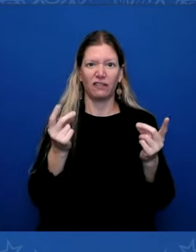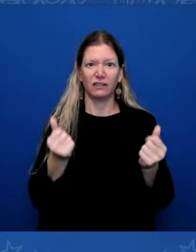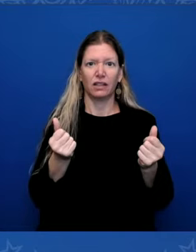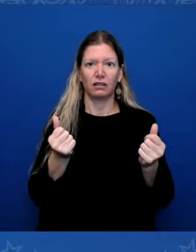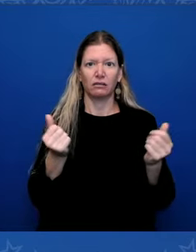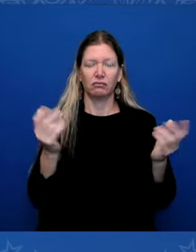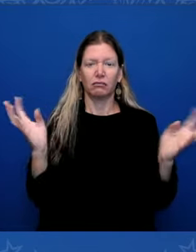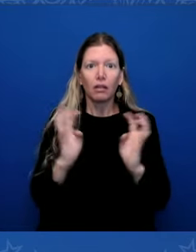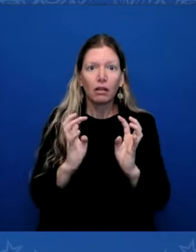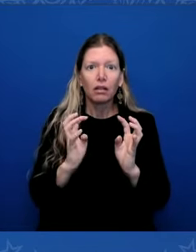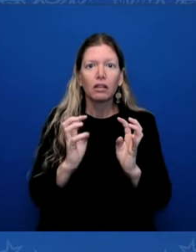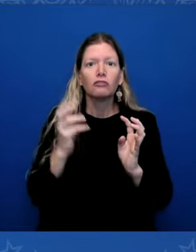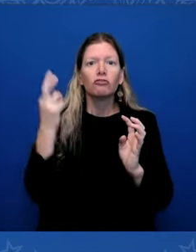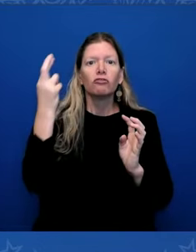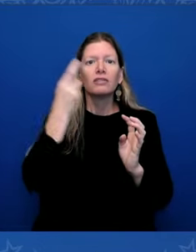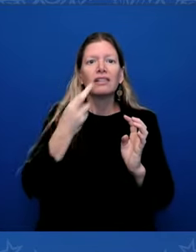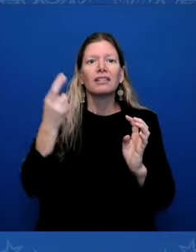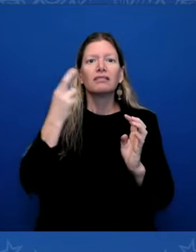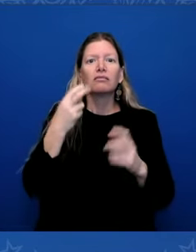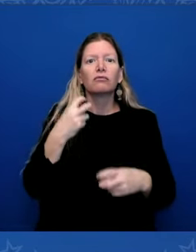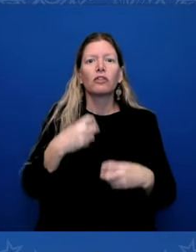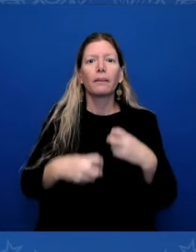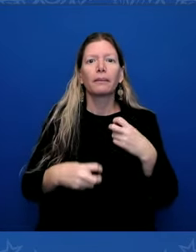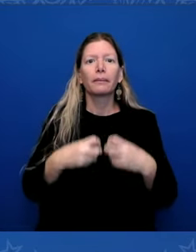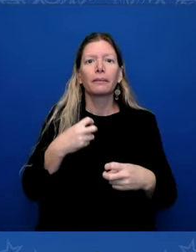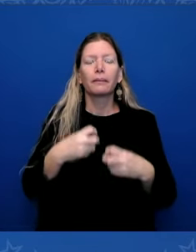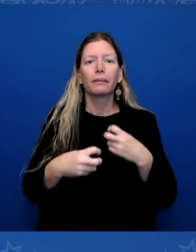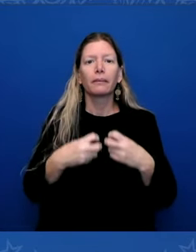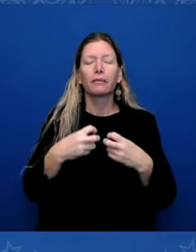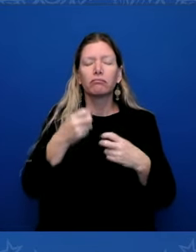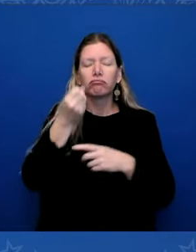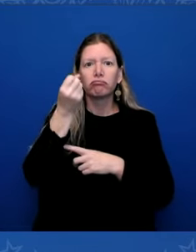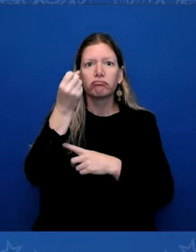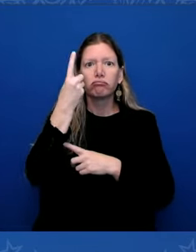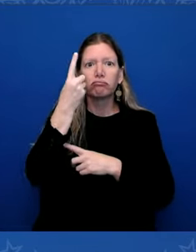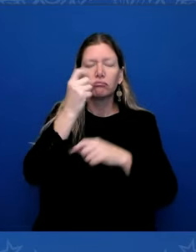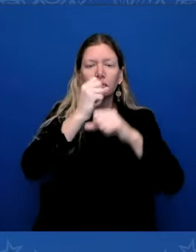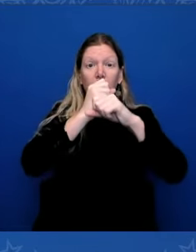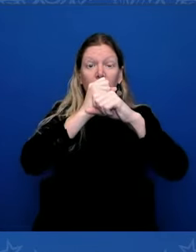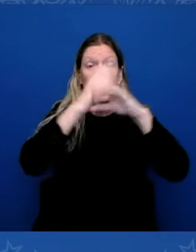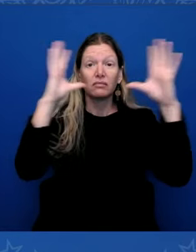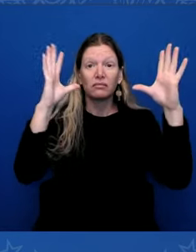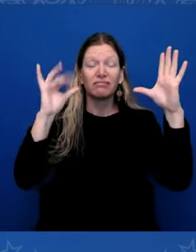Let's see. I'm just following my orders here.